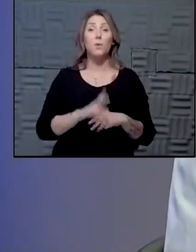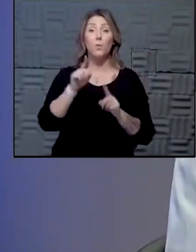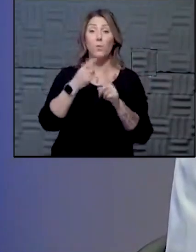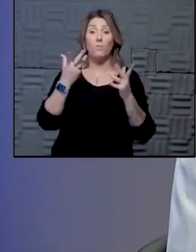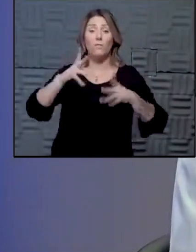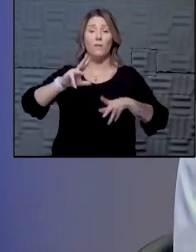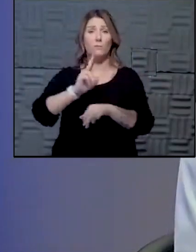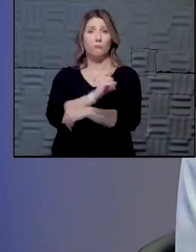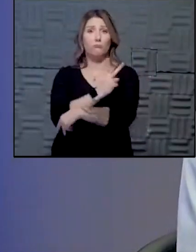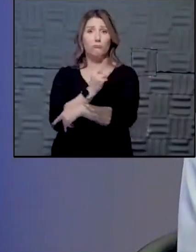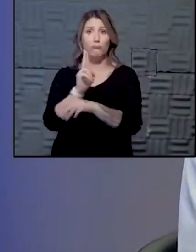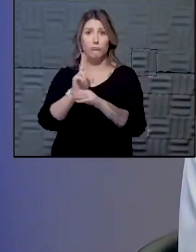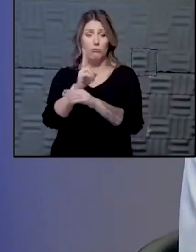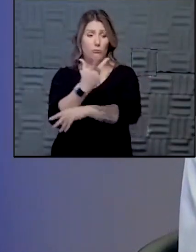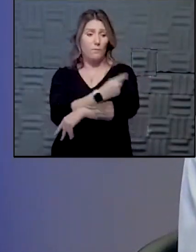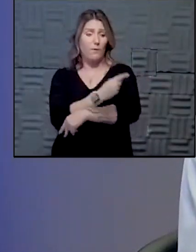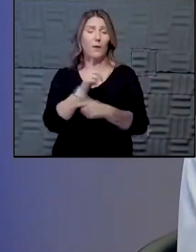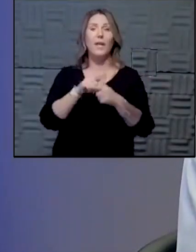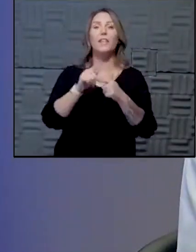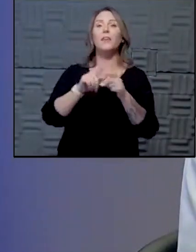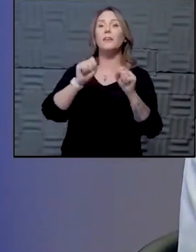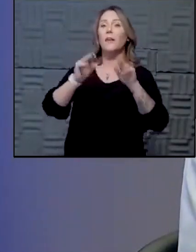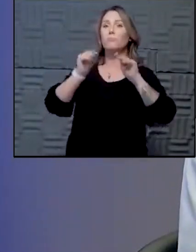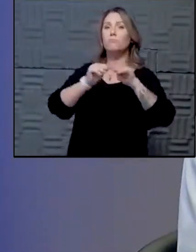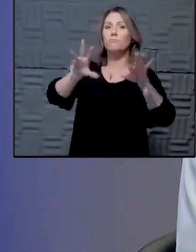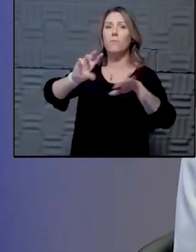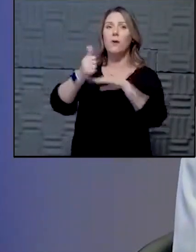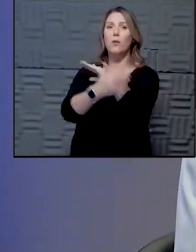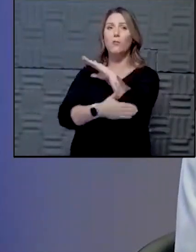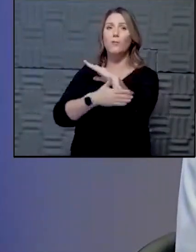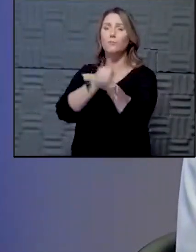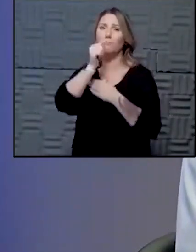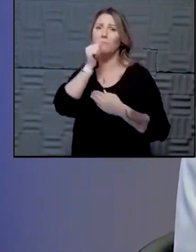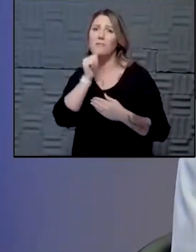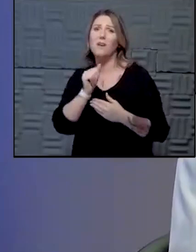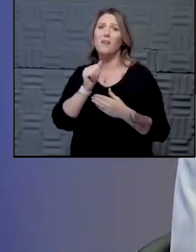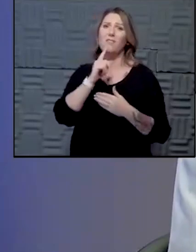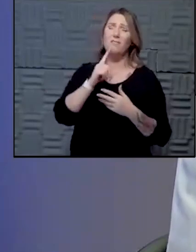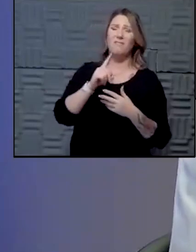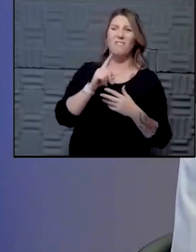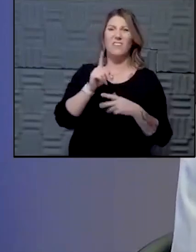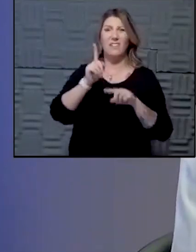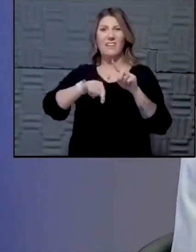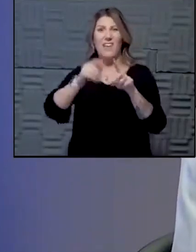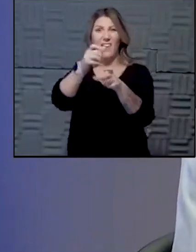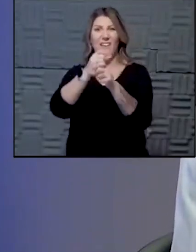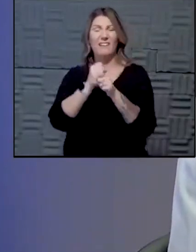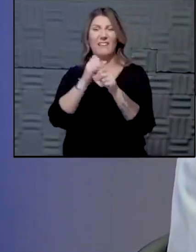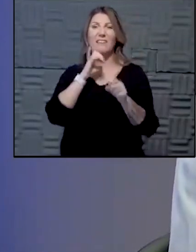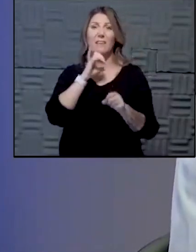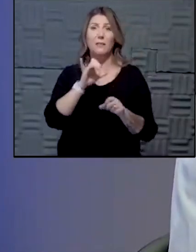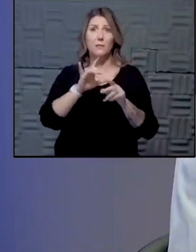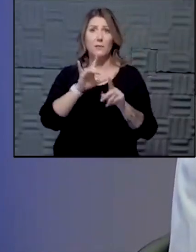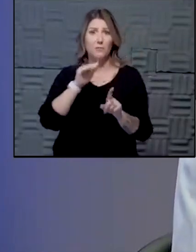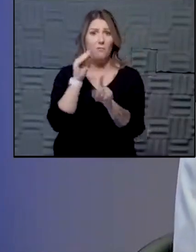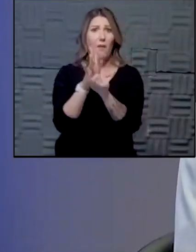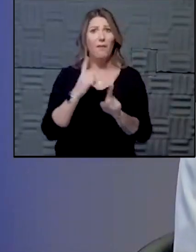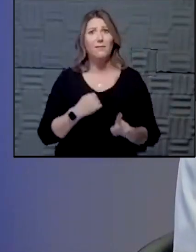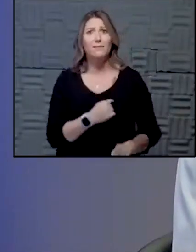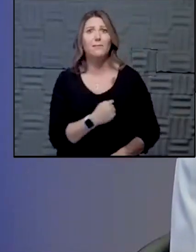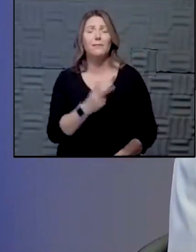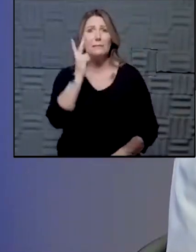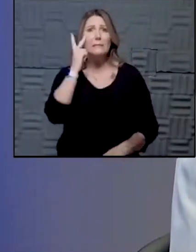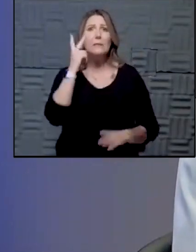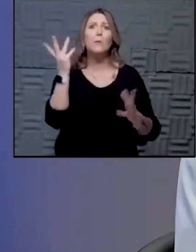also get those to those other places where countries are suffering and having capacities, because it does affect us. And we see that in our